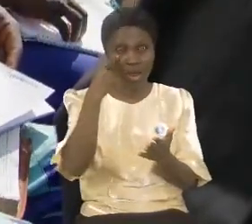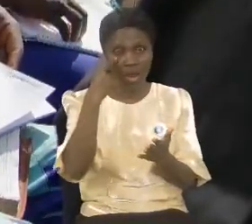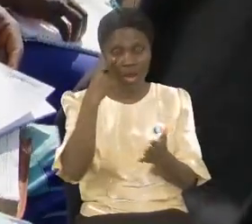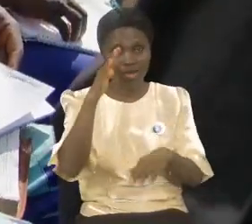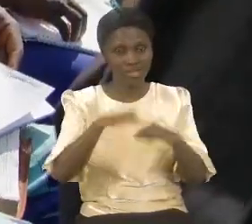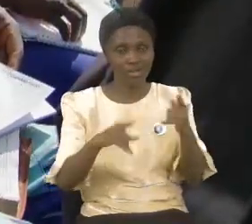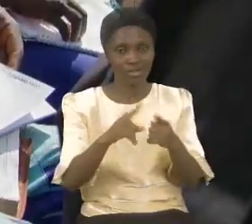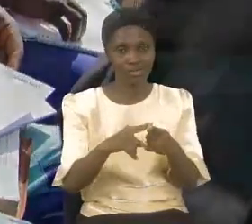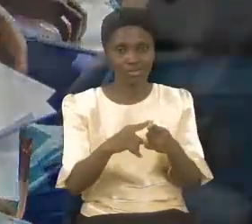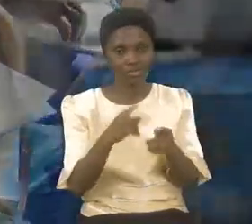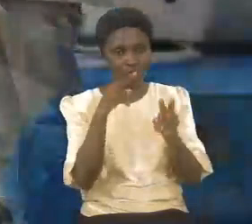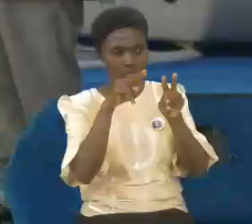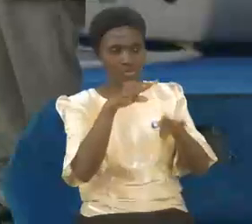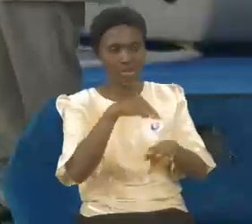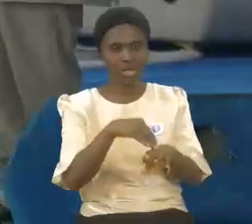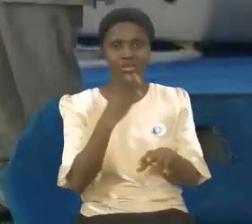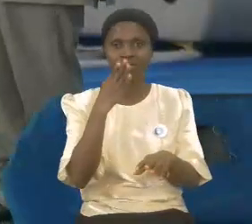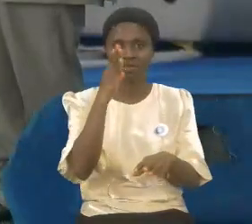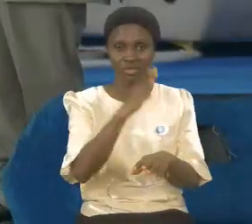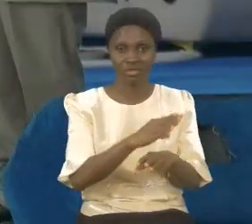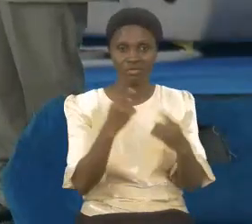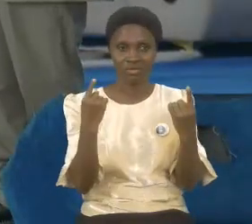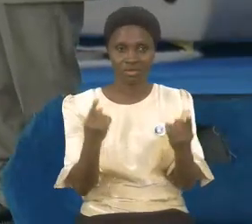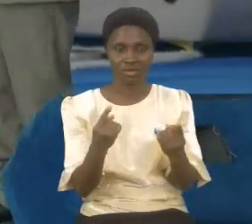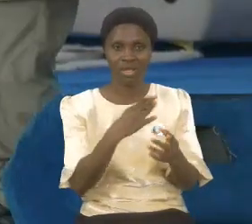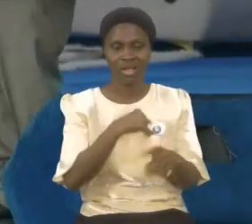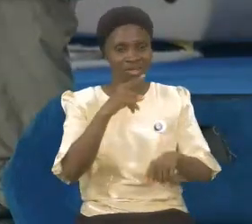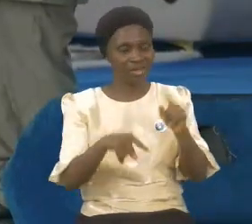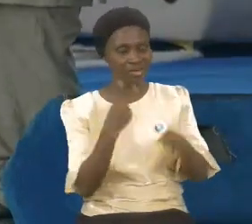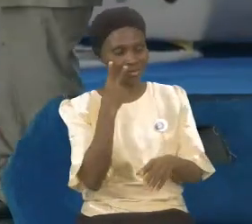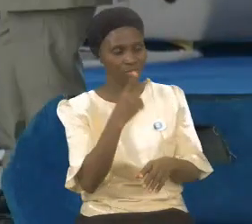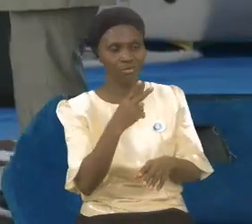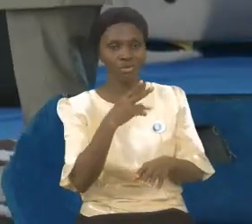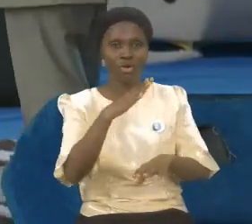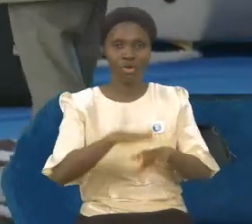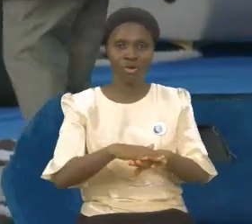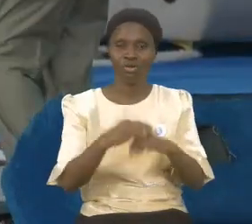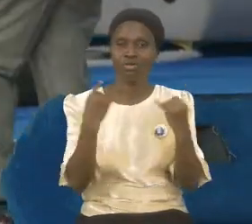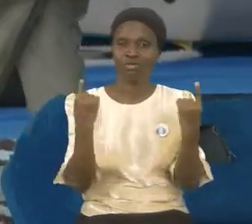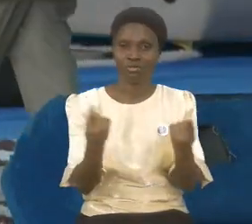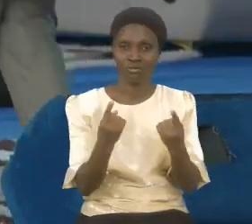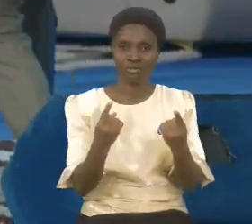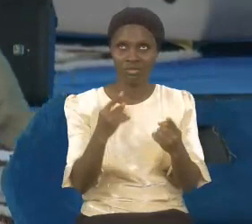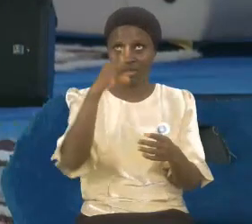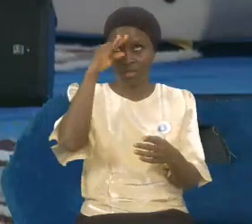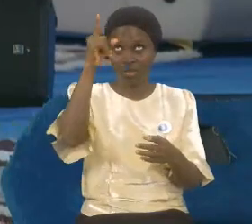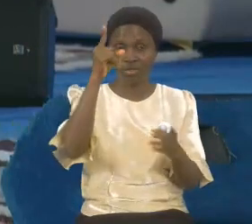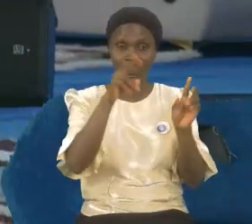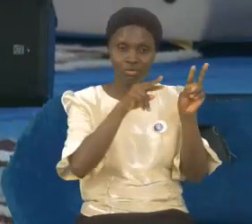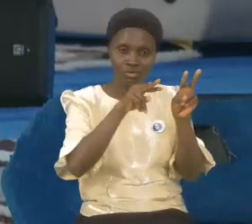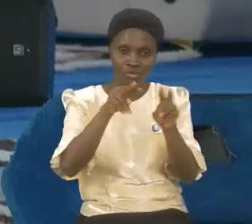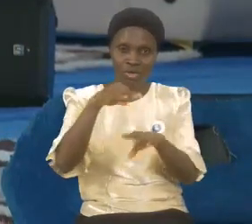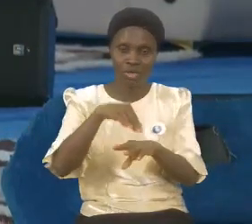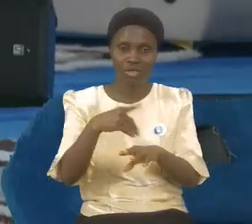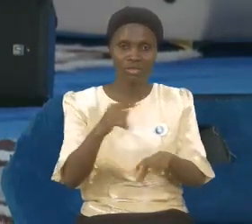evil and canst not look on iniquity. He looks at all the earth, and he looks at